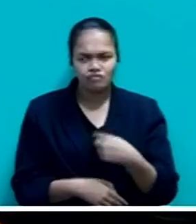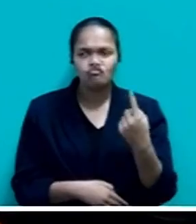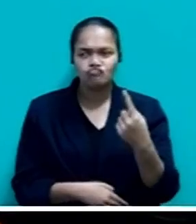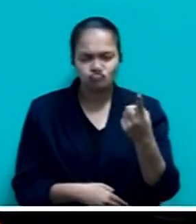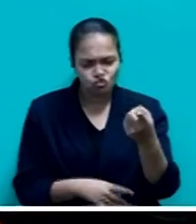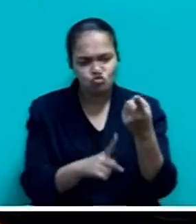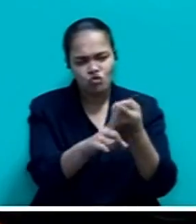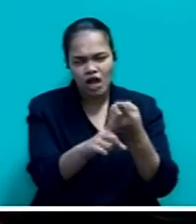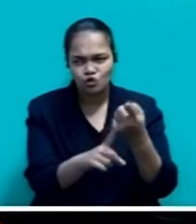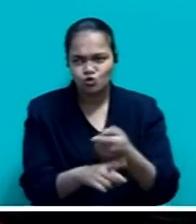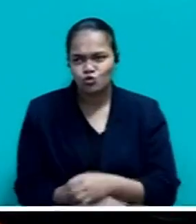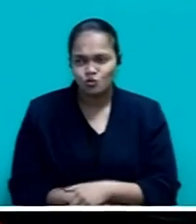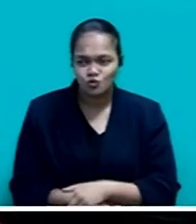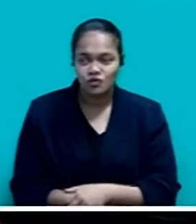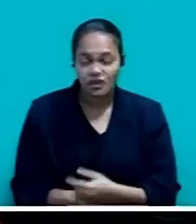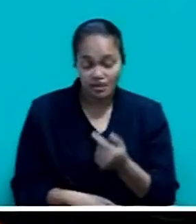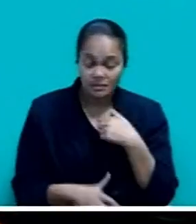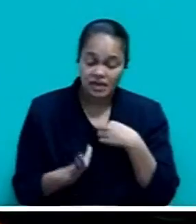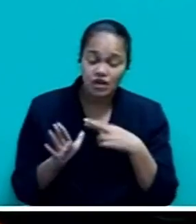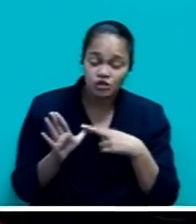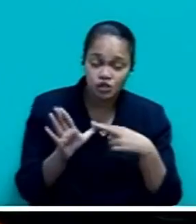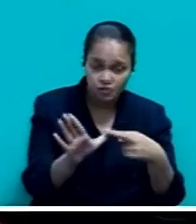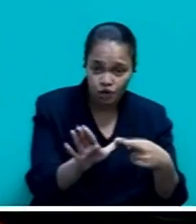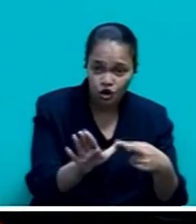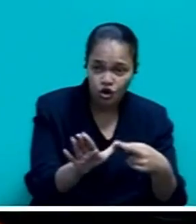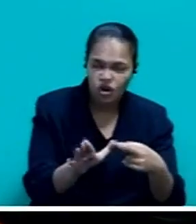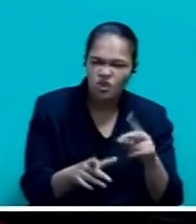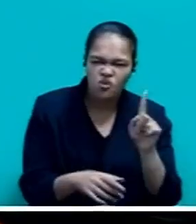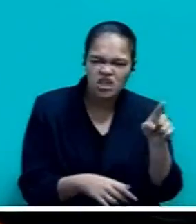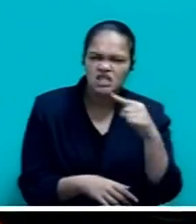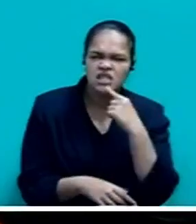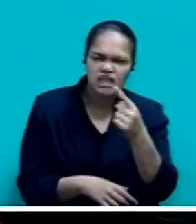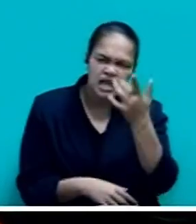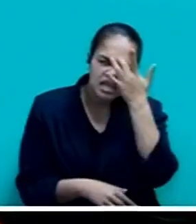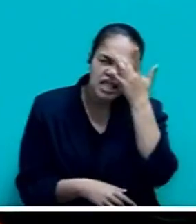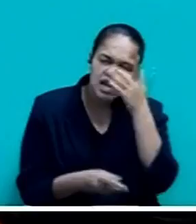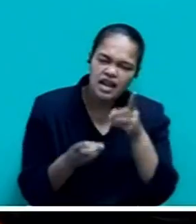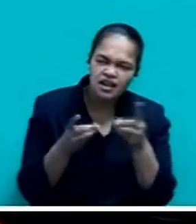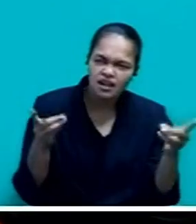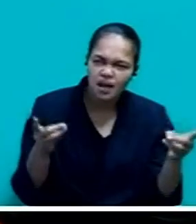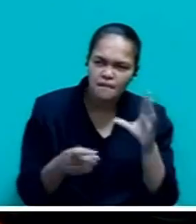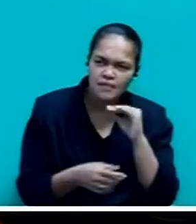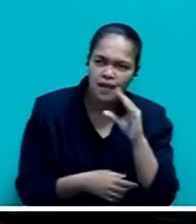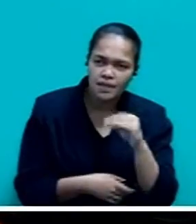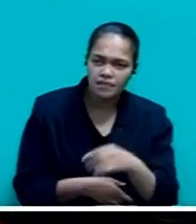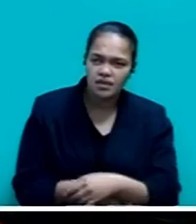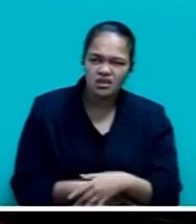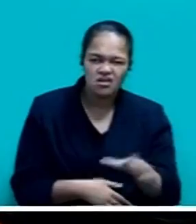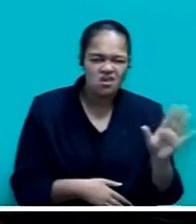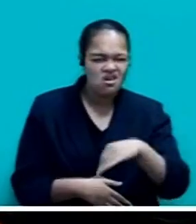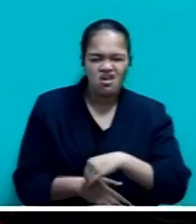just responding to what he said in Hindi, Mr. Speaker, and that makes sense.